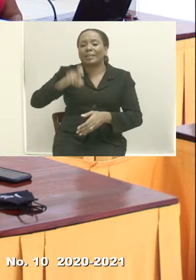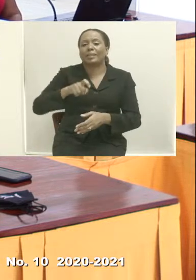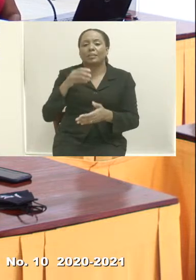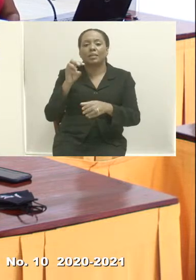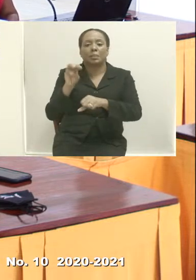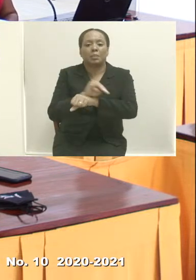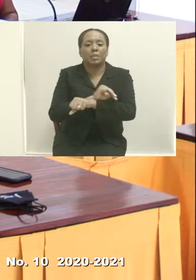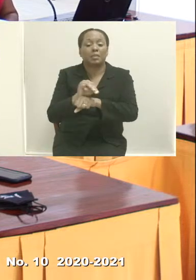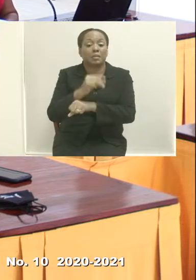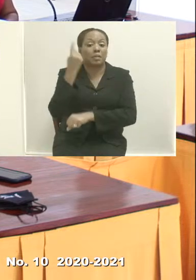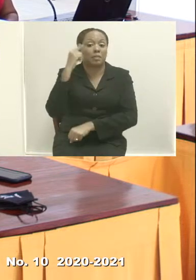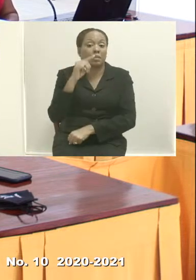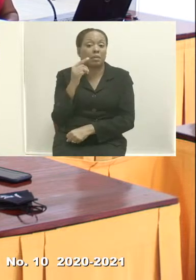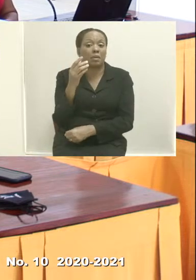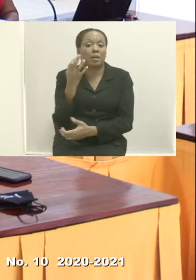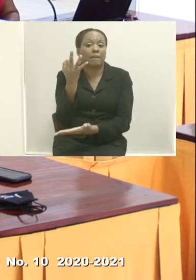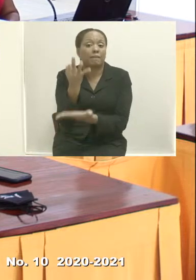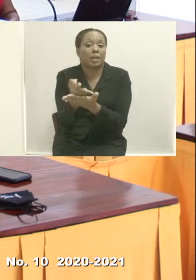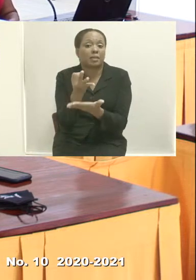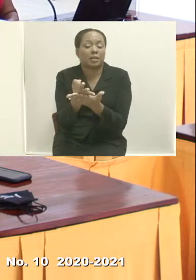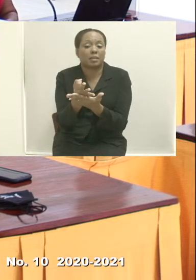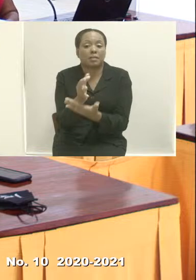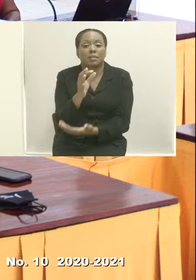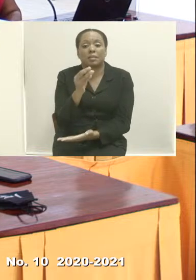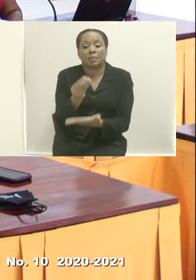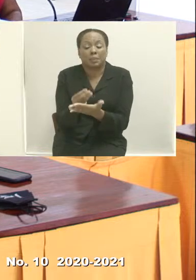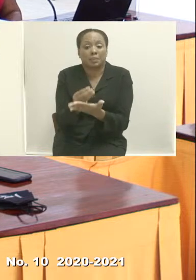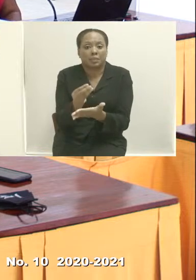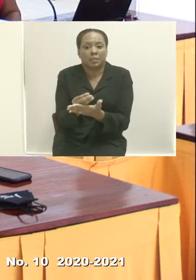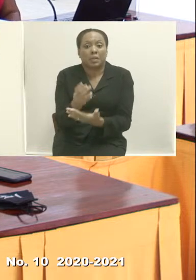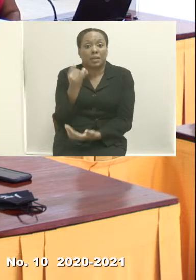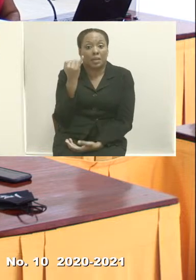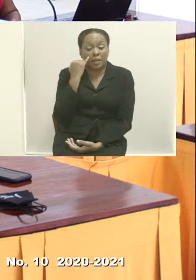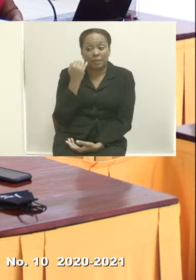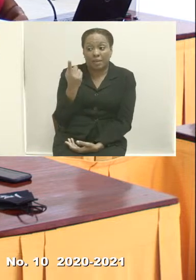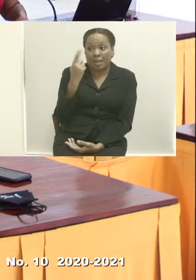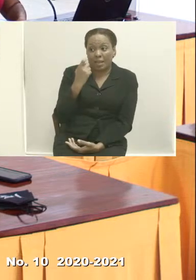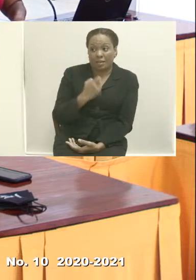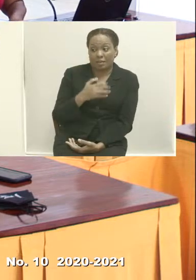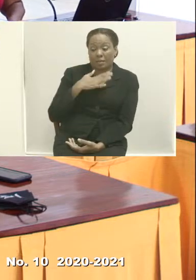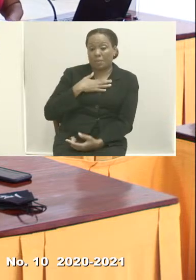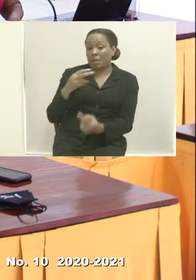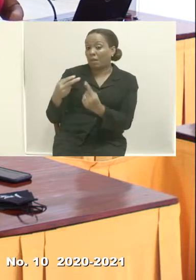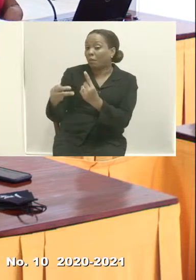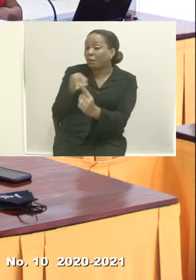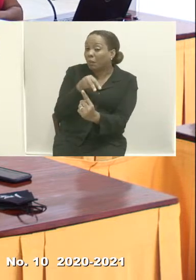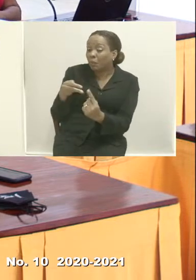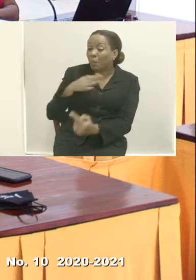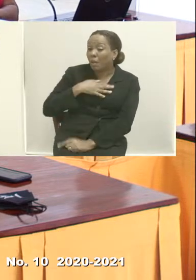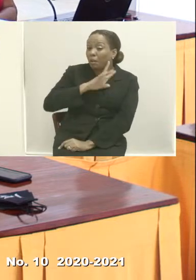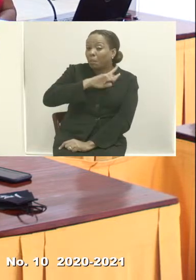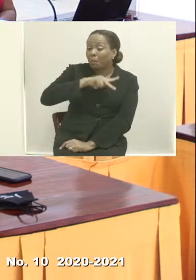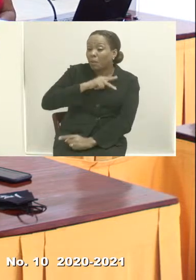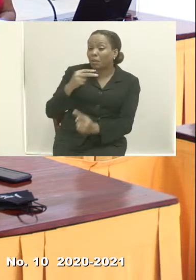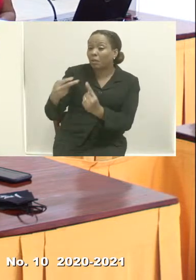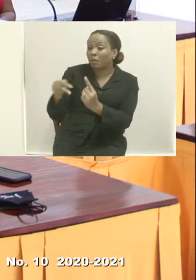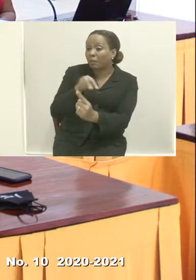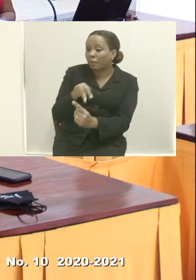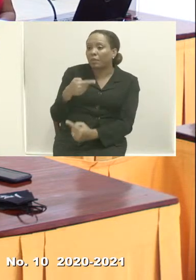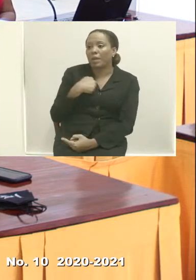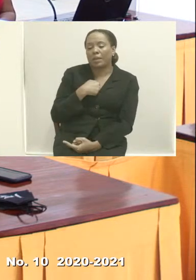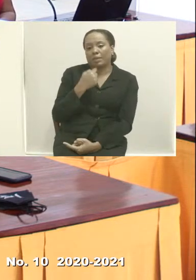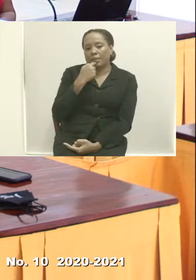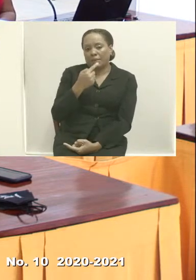member is asking me what my view is personally, then I would say this.